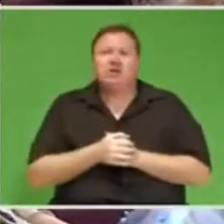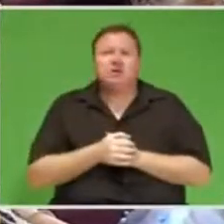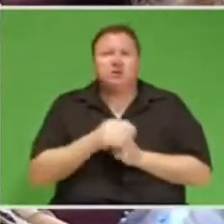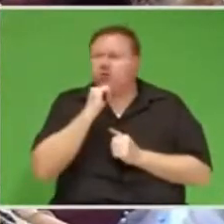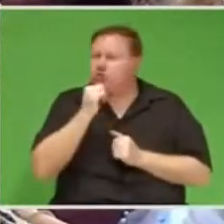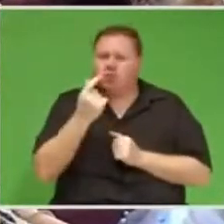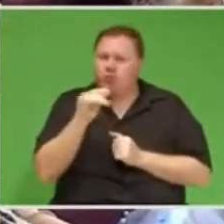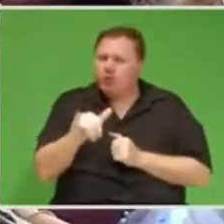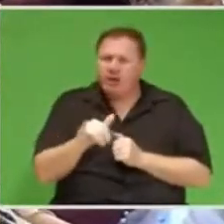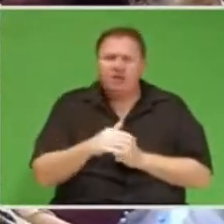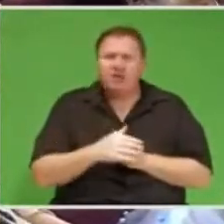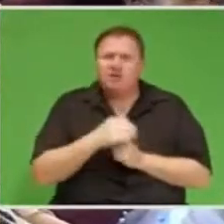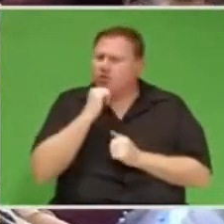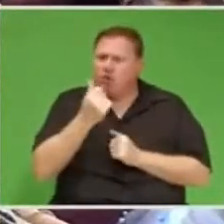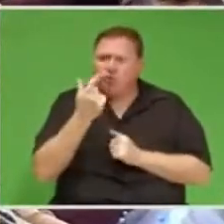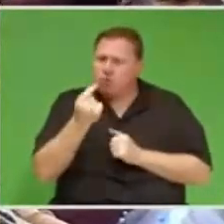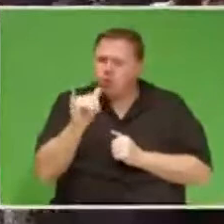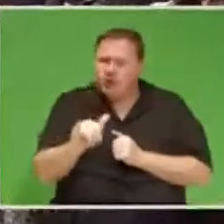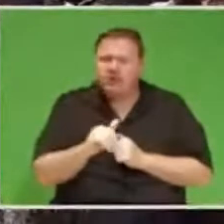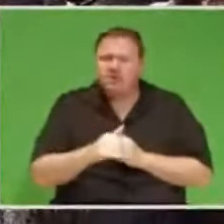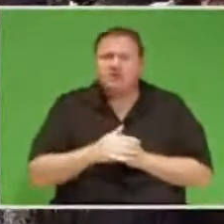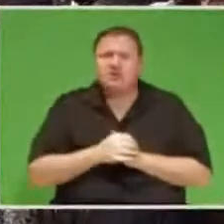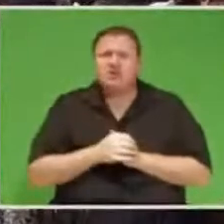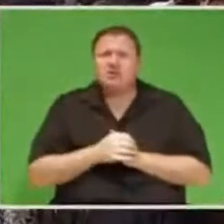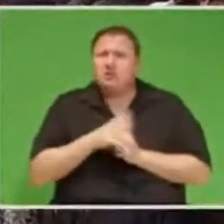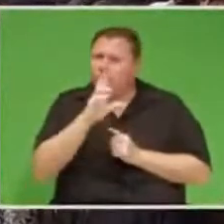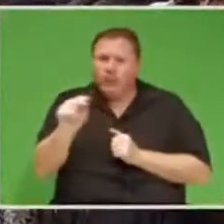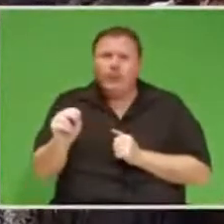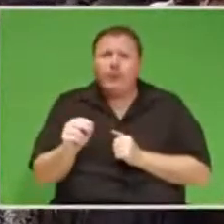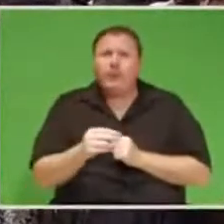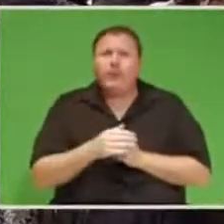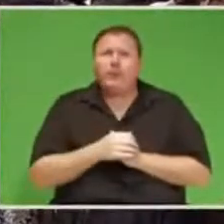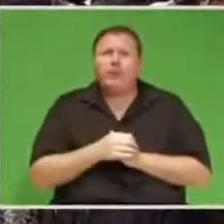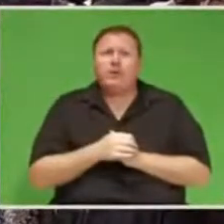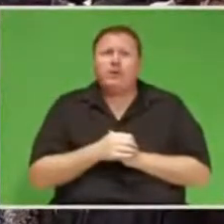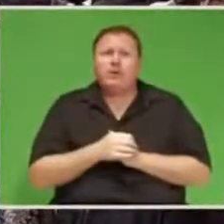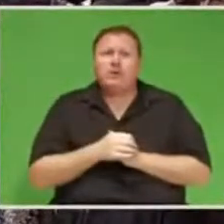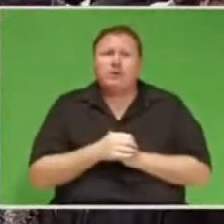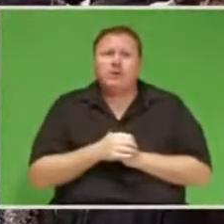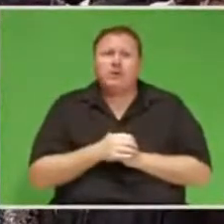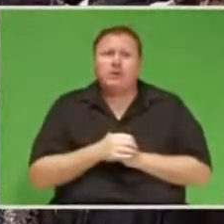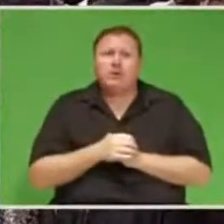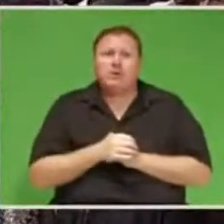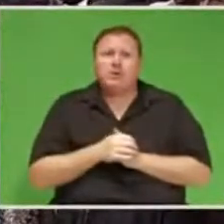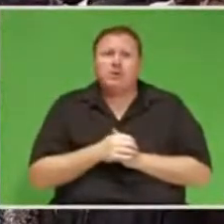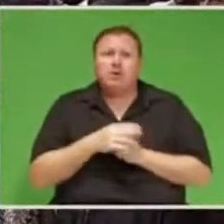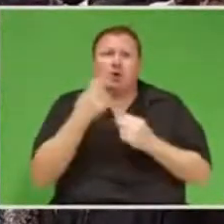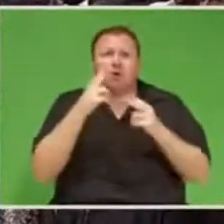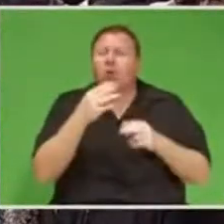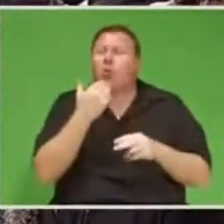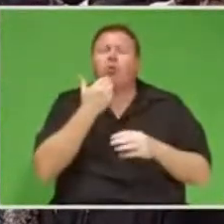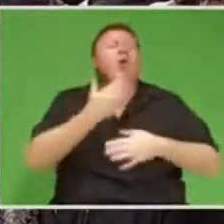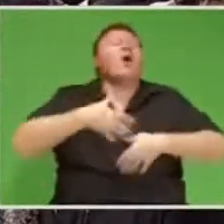do that. Don't do that. No, don't. Honorable whoever.